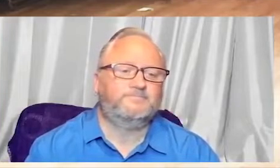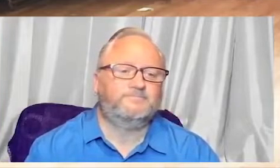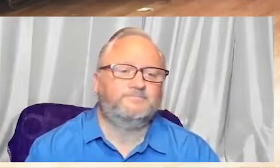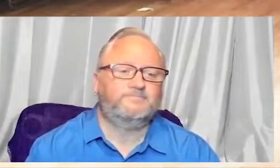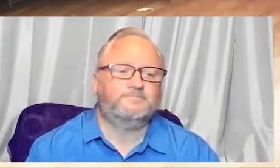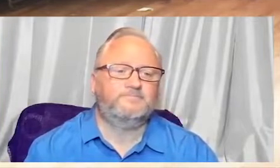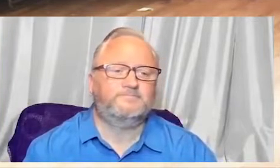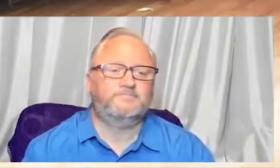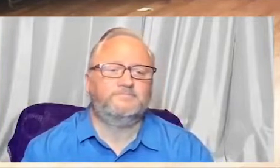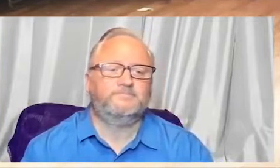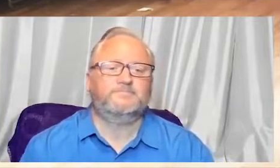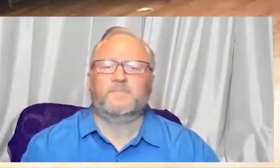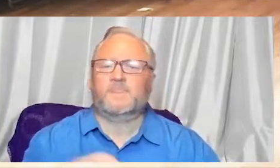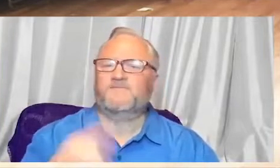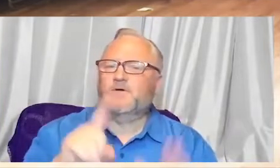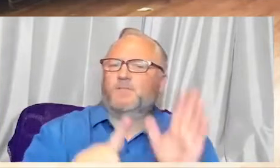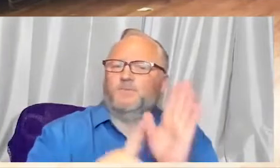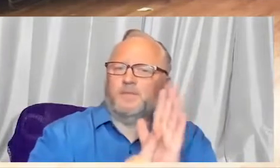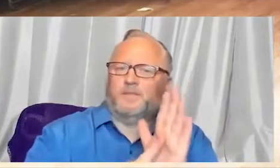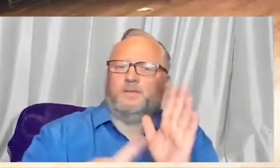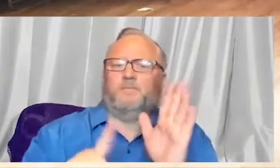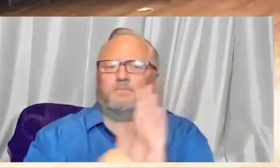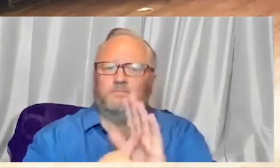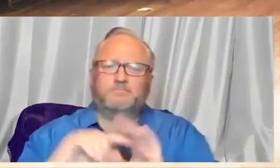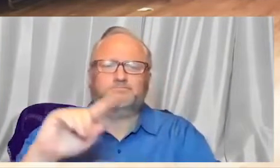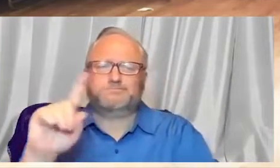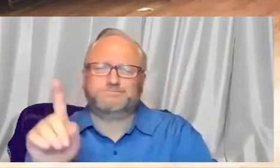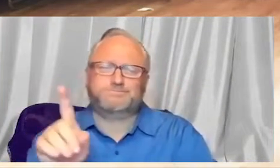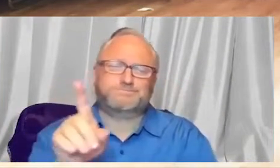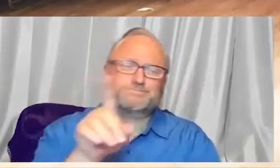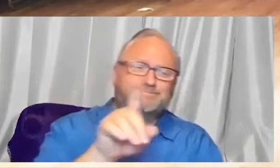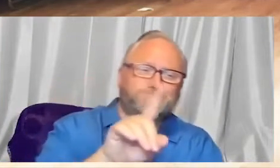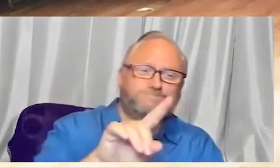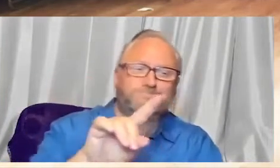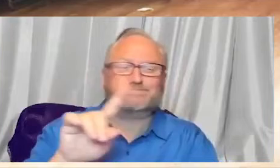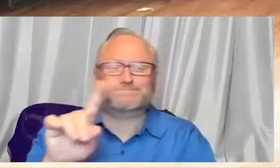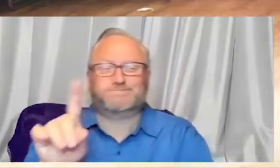Find the rhythm, flow from side to side.